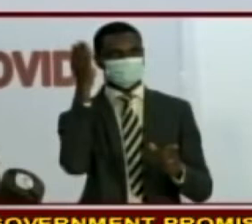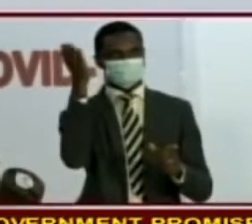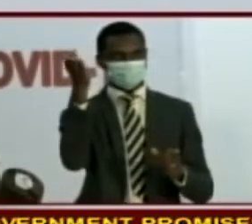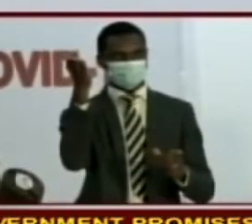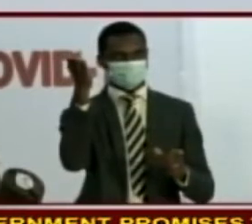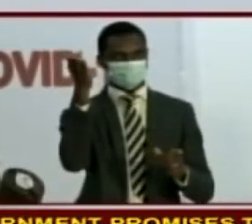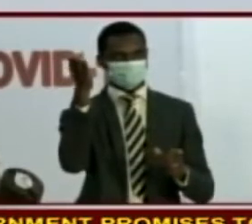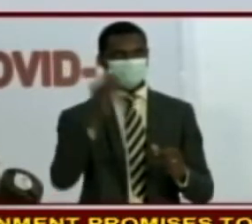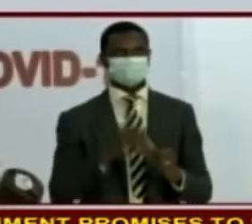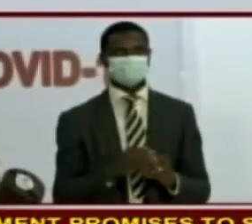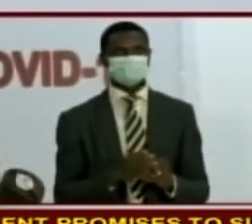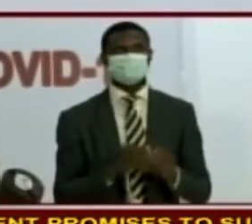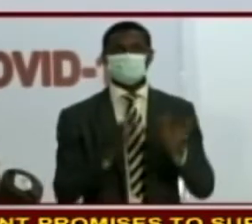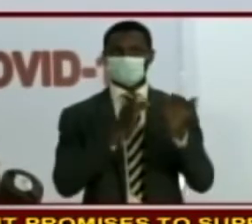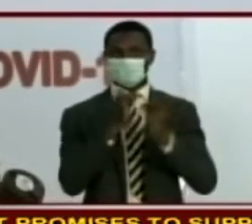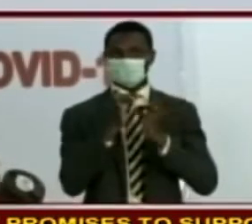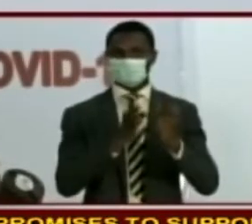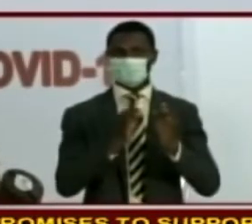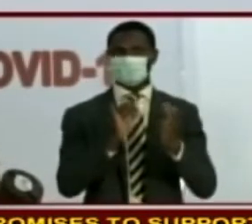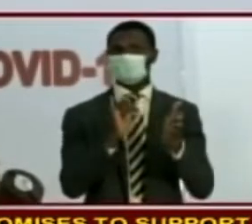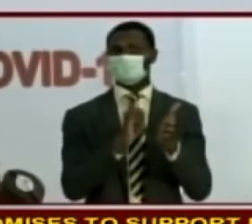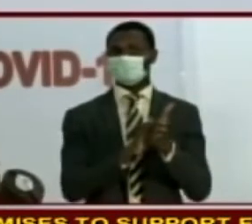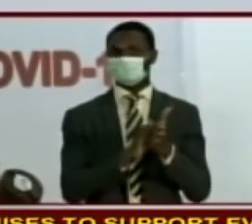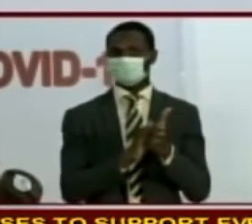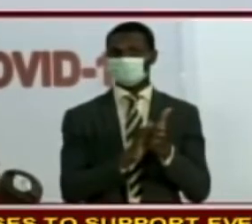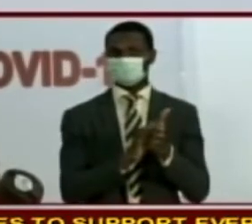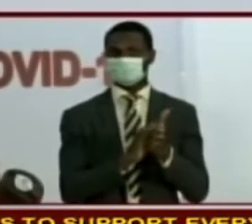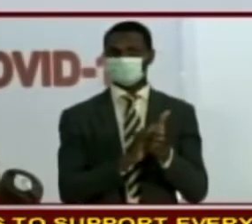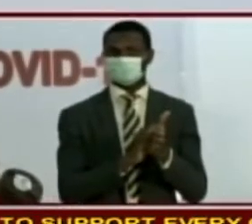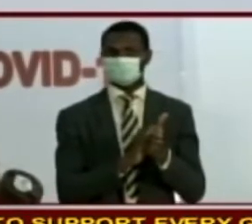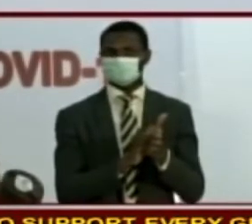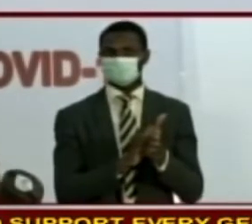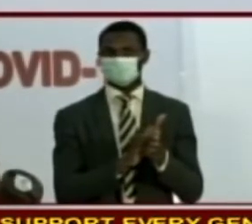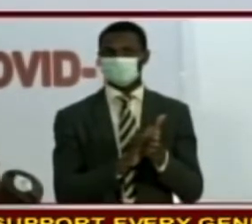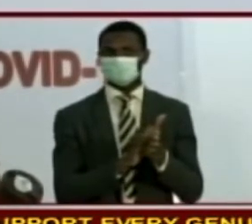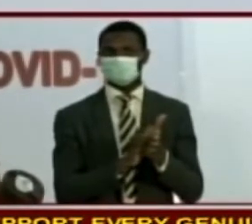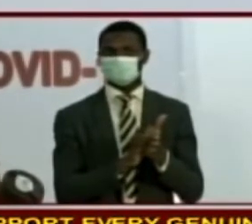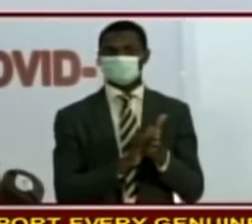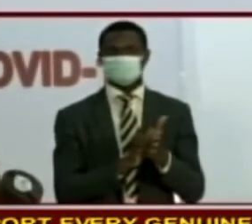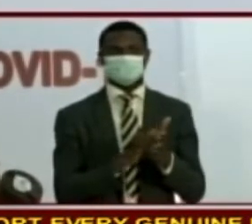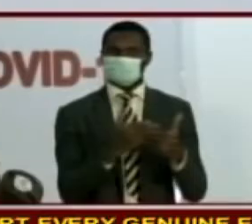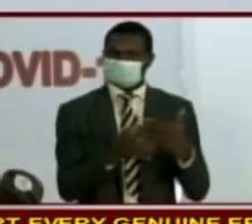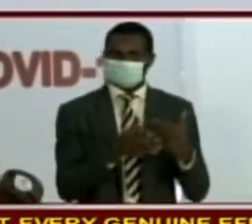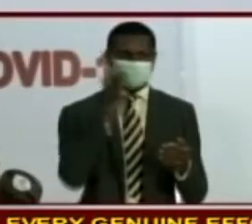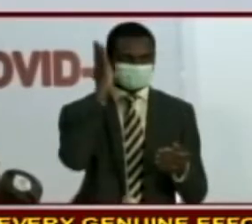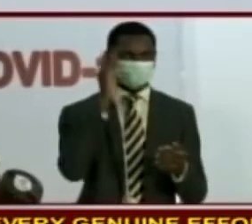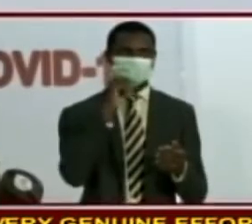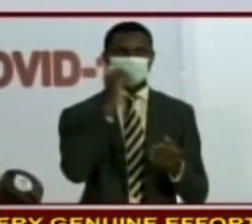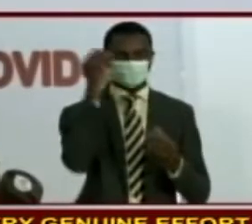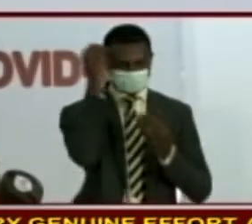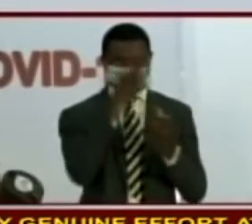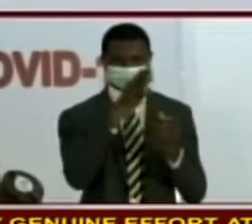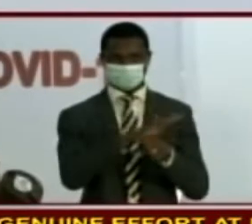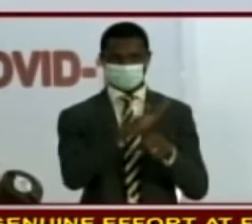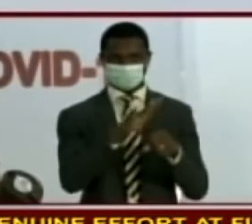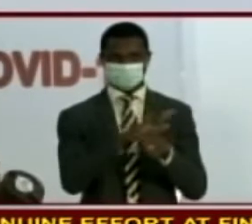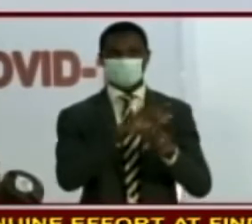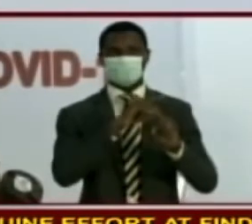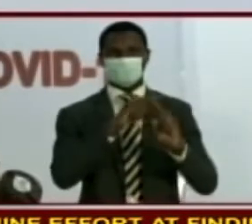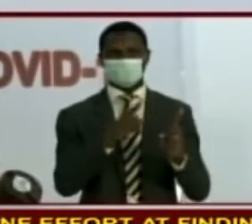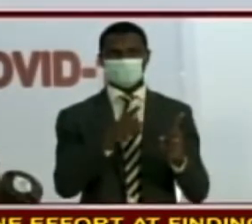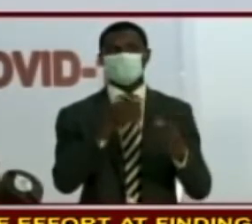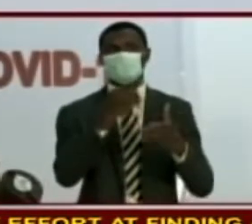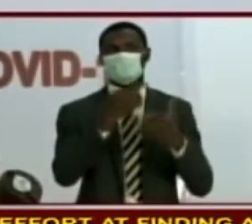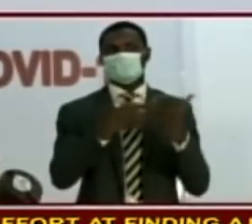the explanation, and I won't go into the details of it, was essentially